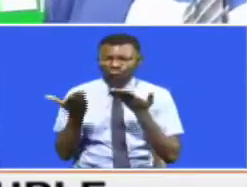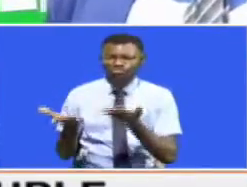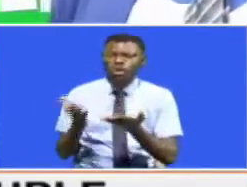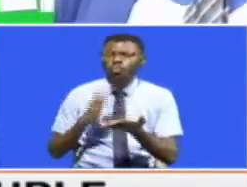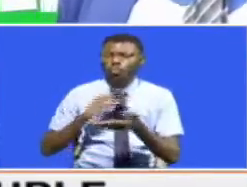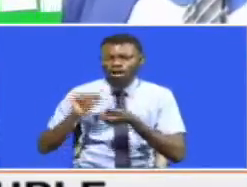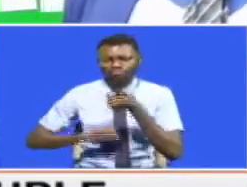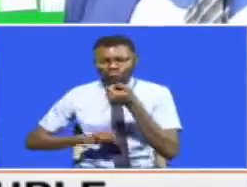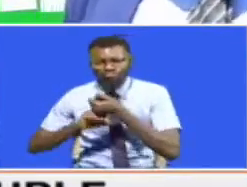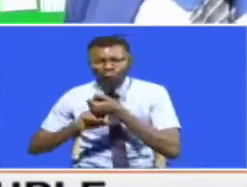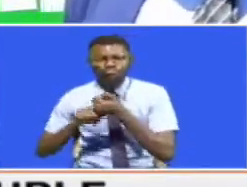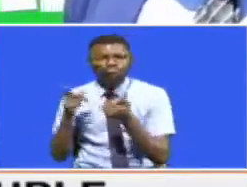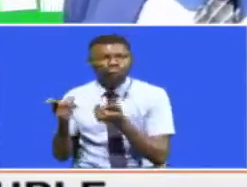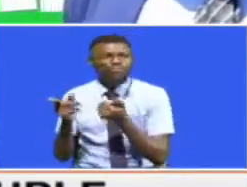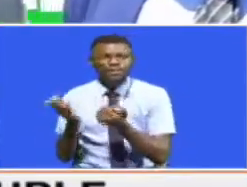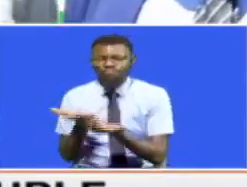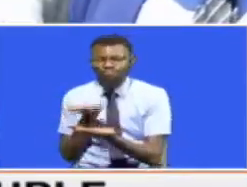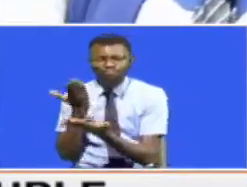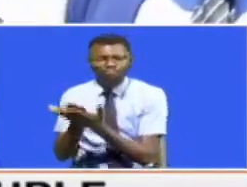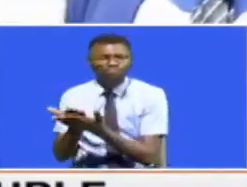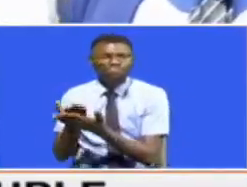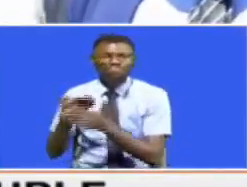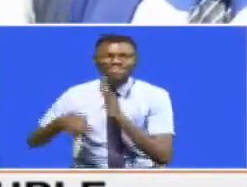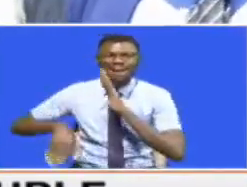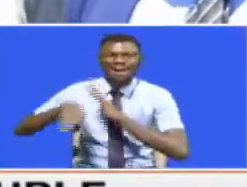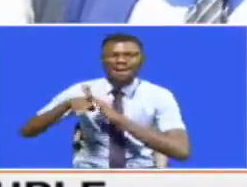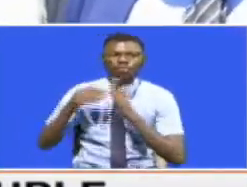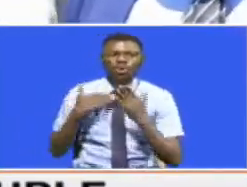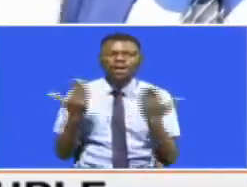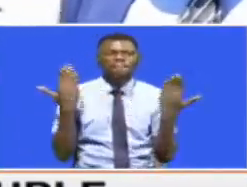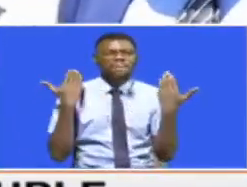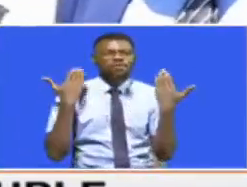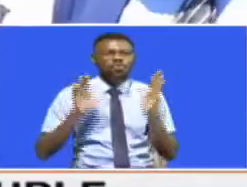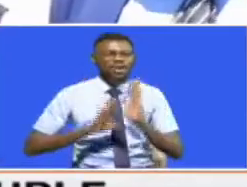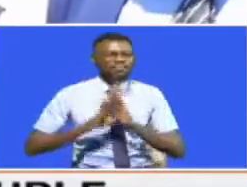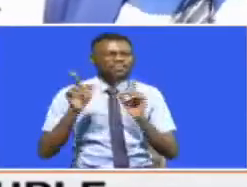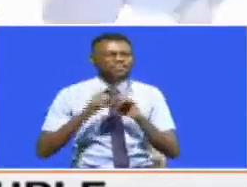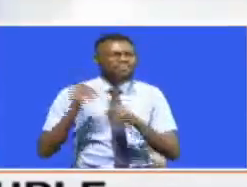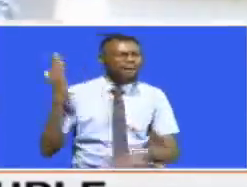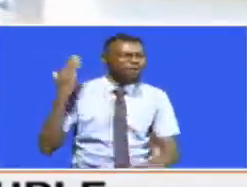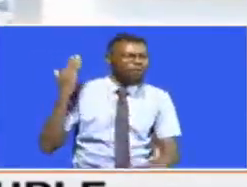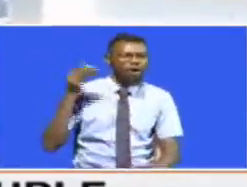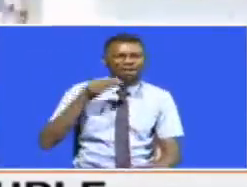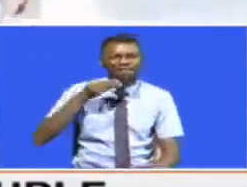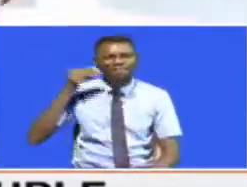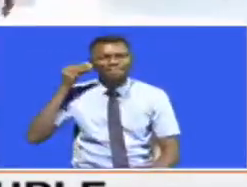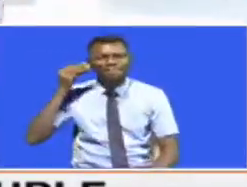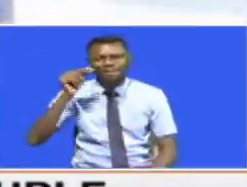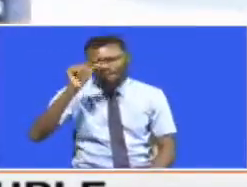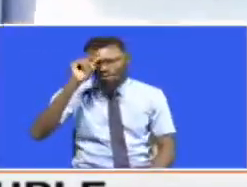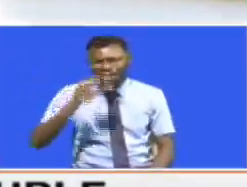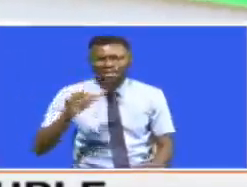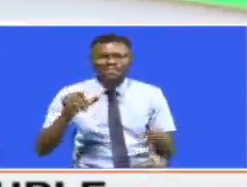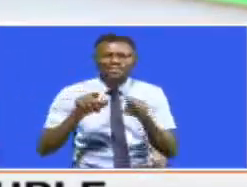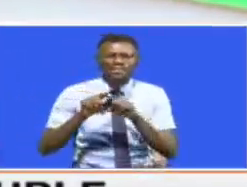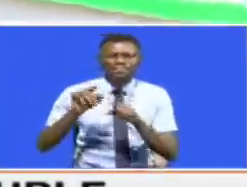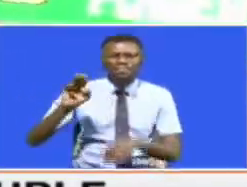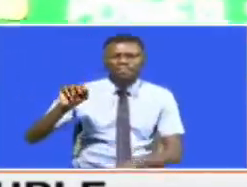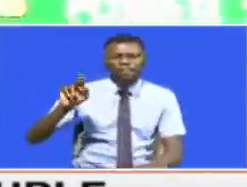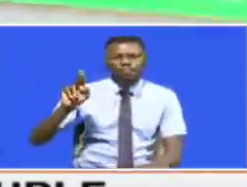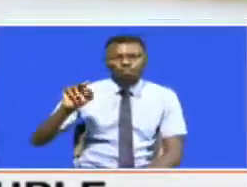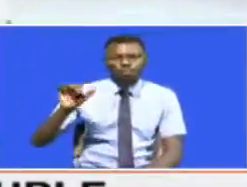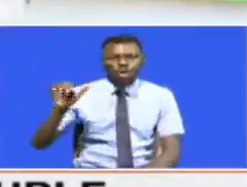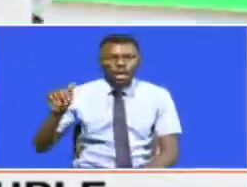Meru rundi pahali likuwa wakati wa Mheshimiwa Kiraitu Muronge na Peter Munya, wakati tulikuwa tunaona maendeleo. Members of the County Assembly of